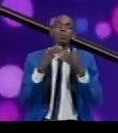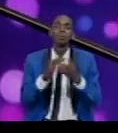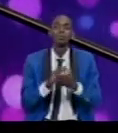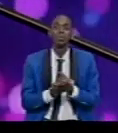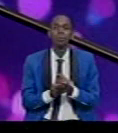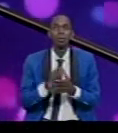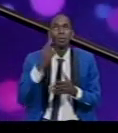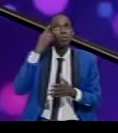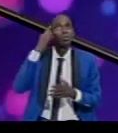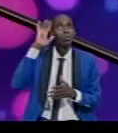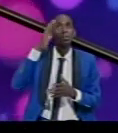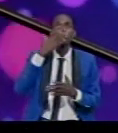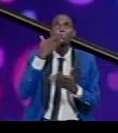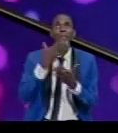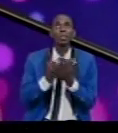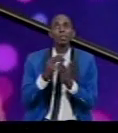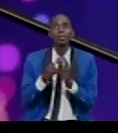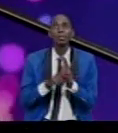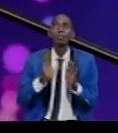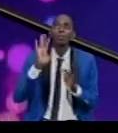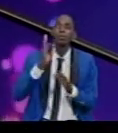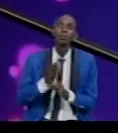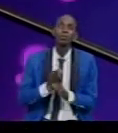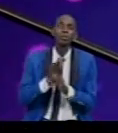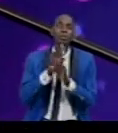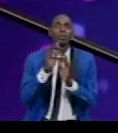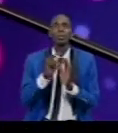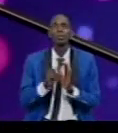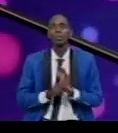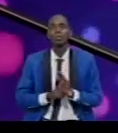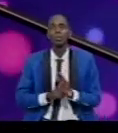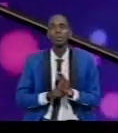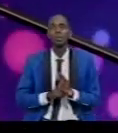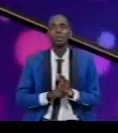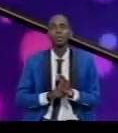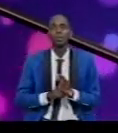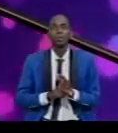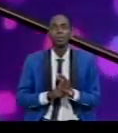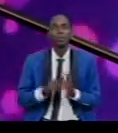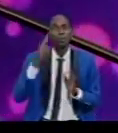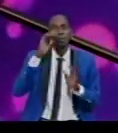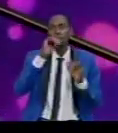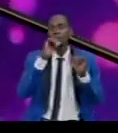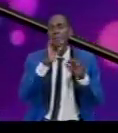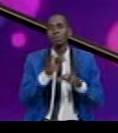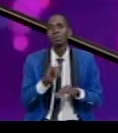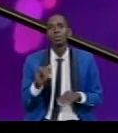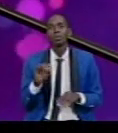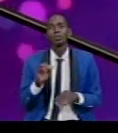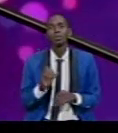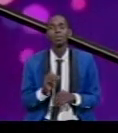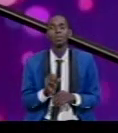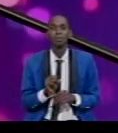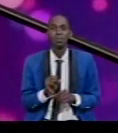for your goodness, your faithfulness. We rest in you.